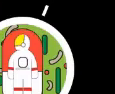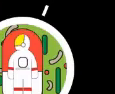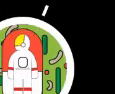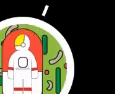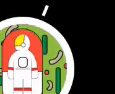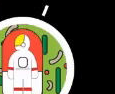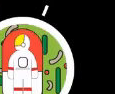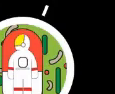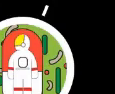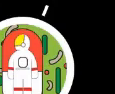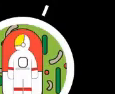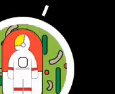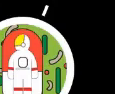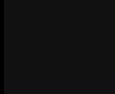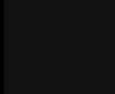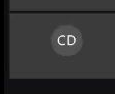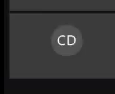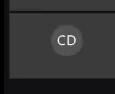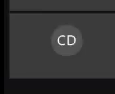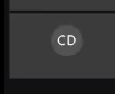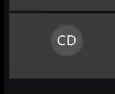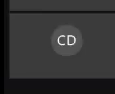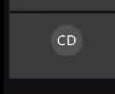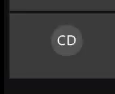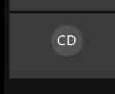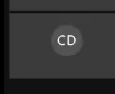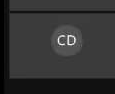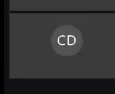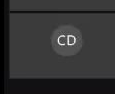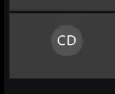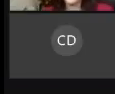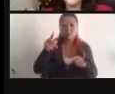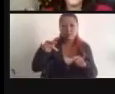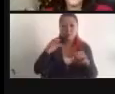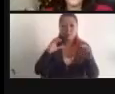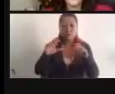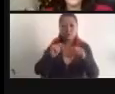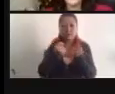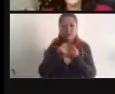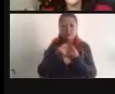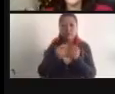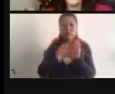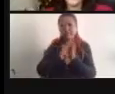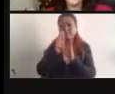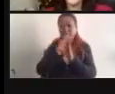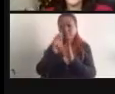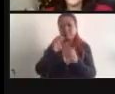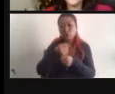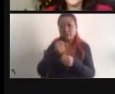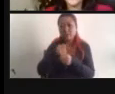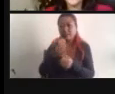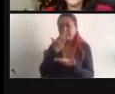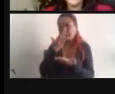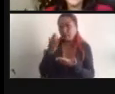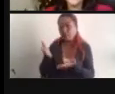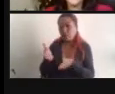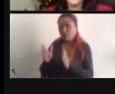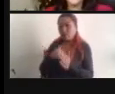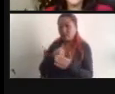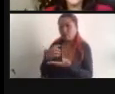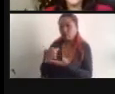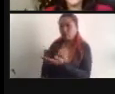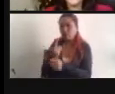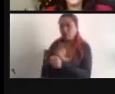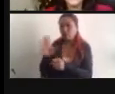today. So these icons were created by the HRP communications team. So I wanted to thank them for letting me use the icons in the presentation today. This